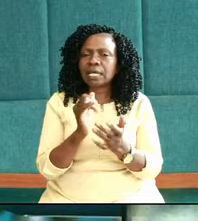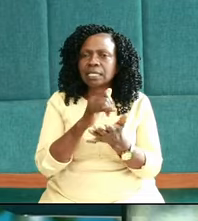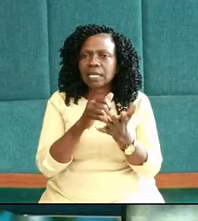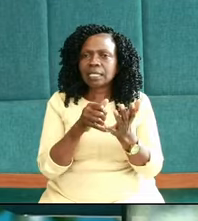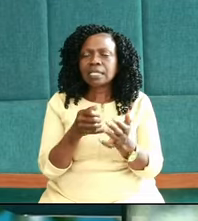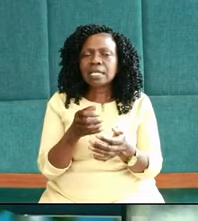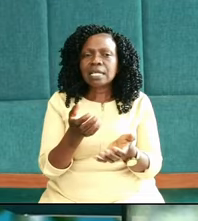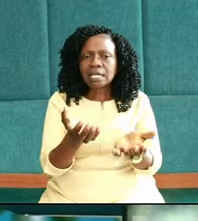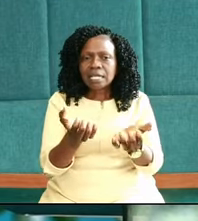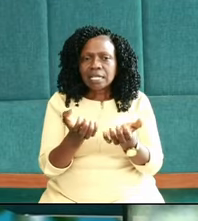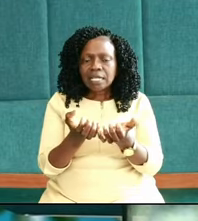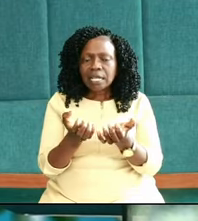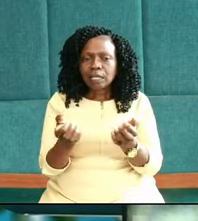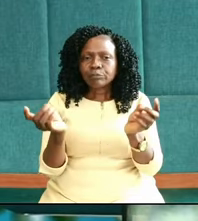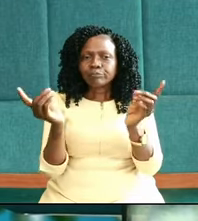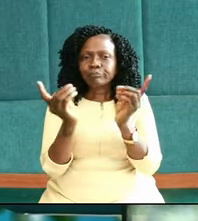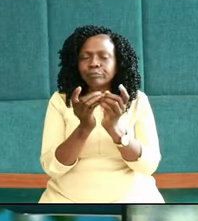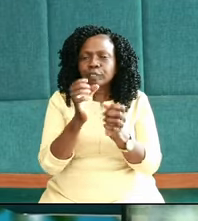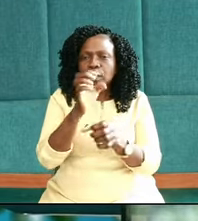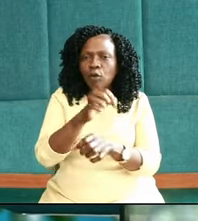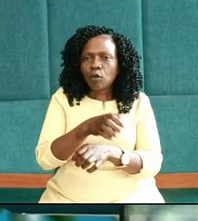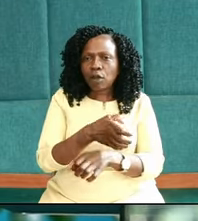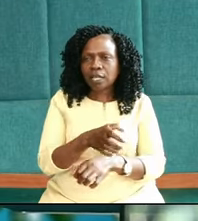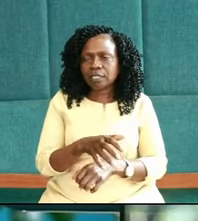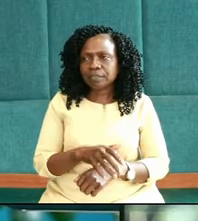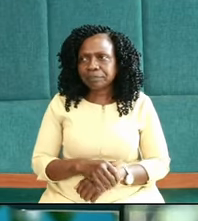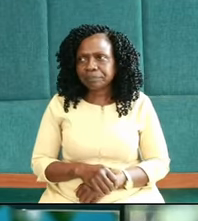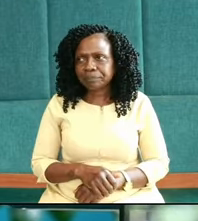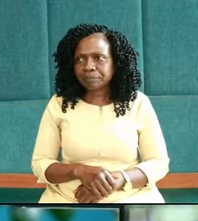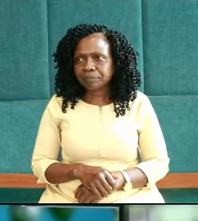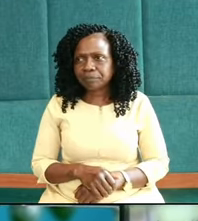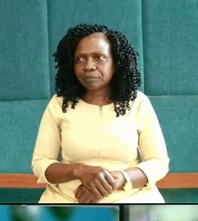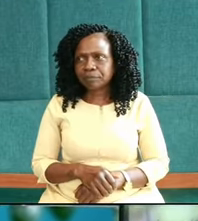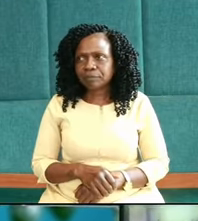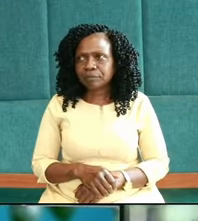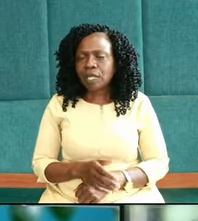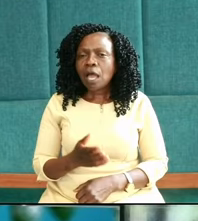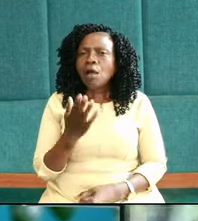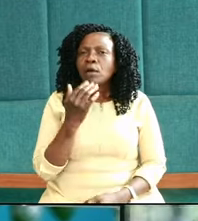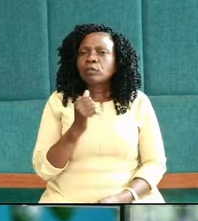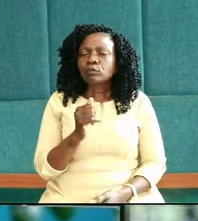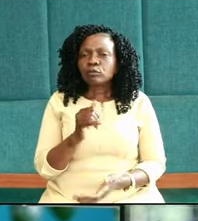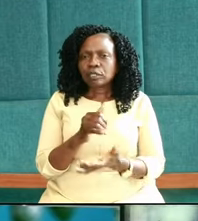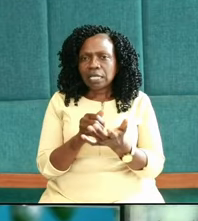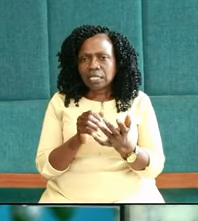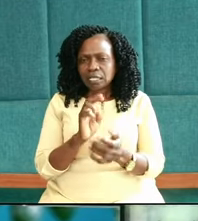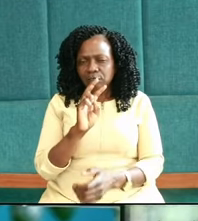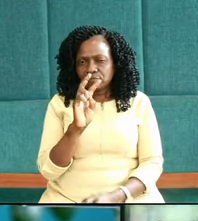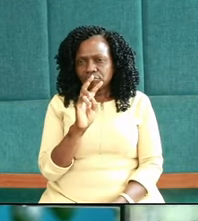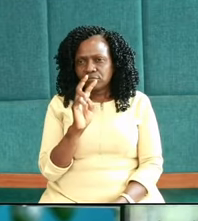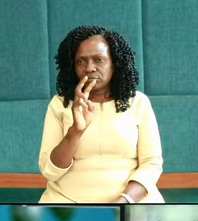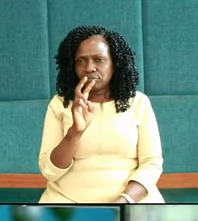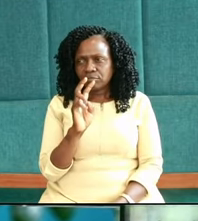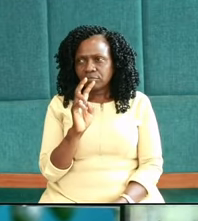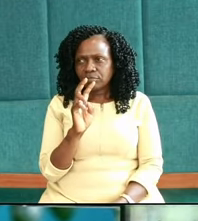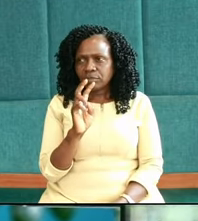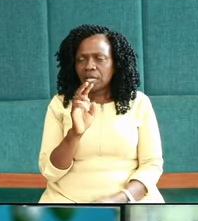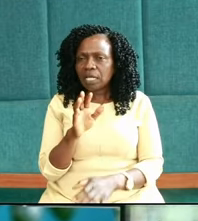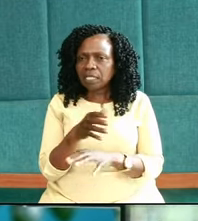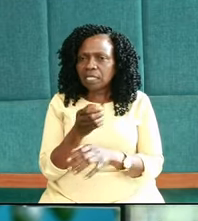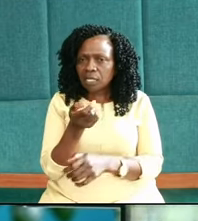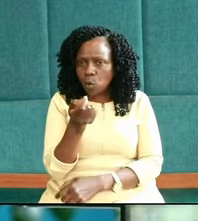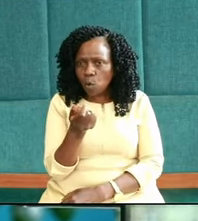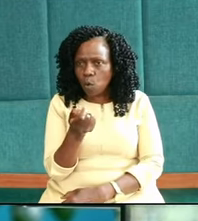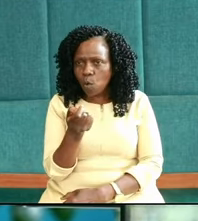the chorus. And if we may, we are not going to sing it, but I just want us to see the writing of it, how